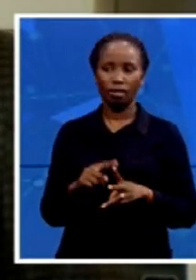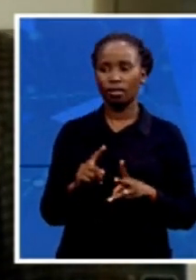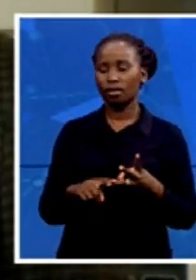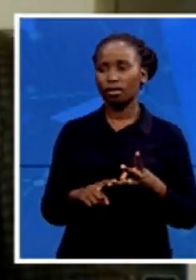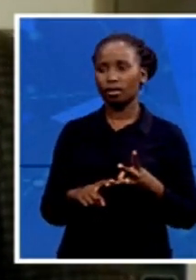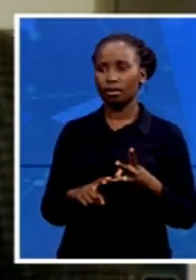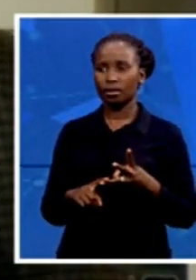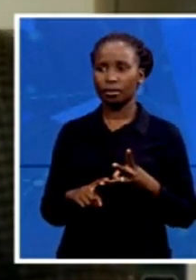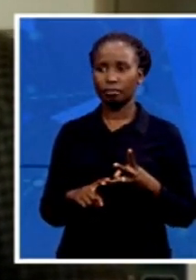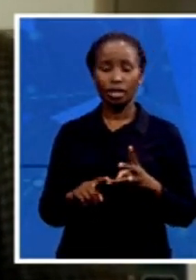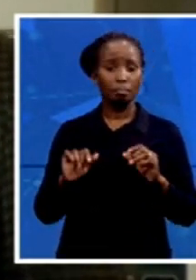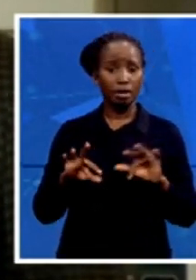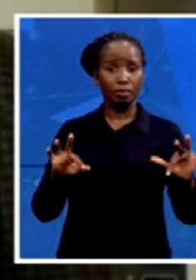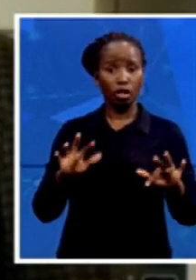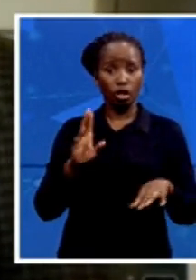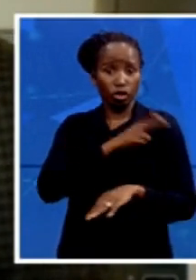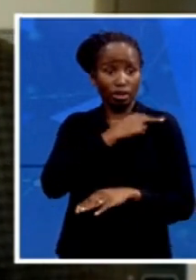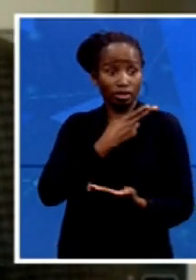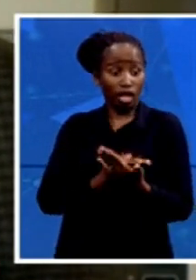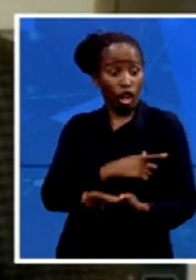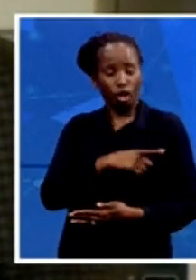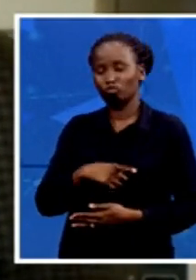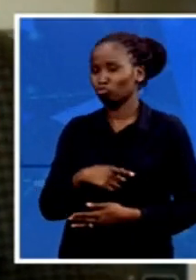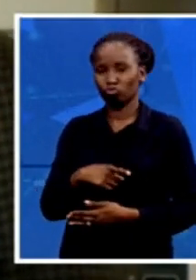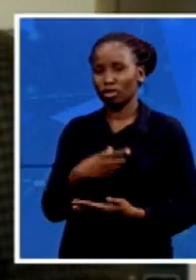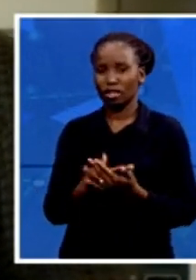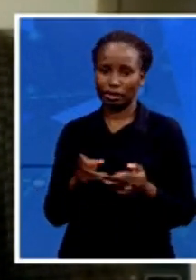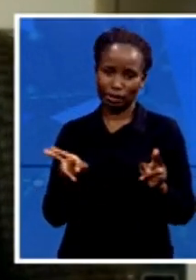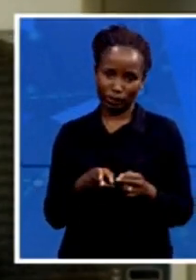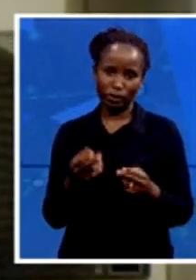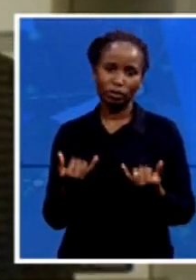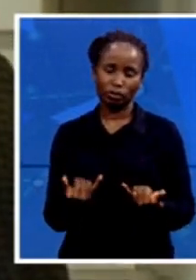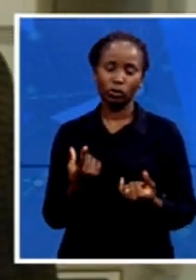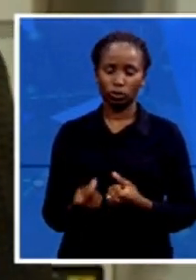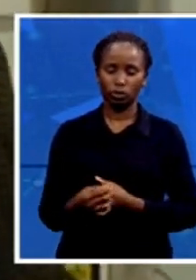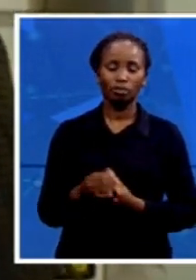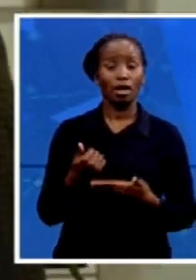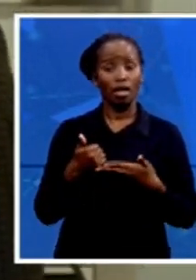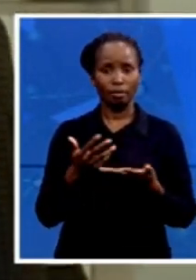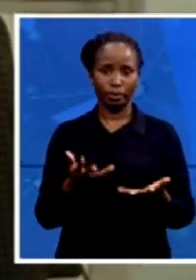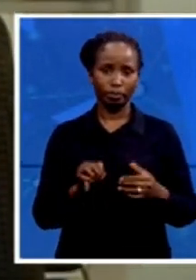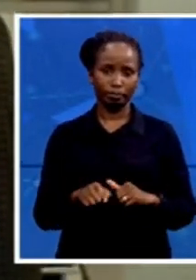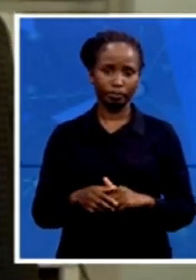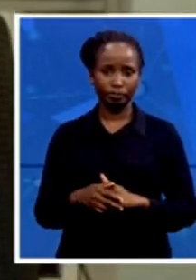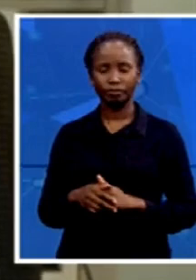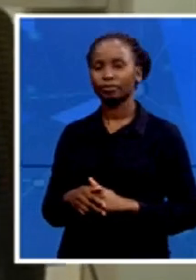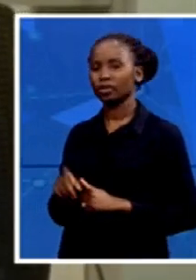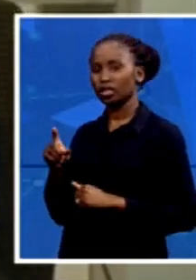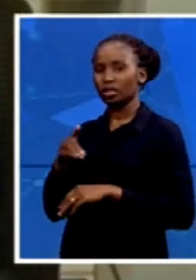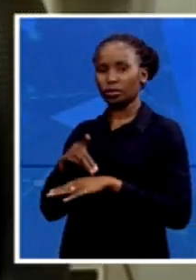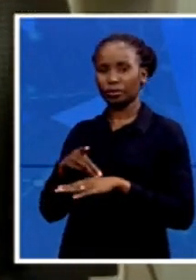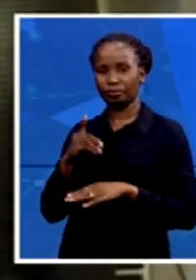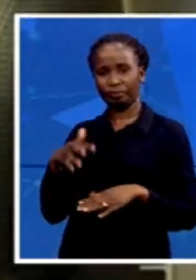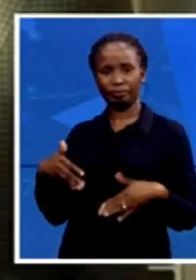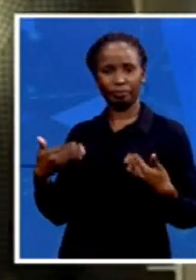actually a big thing, if you look at outcomes for patients. And Doctor, why are you so excited? You just said that robotic surgery has been